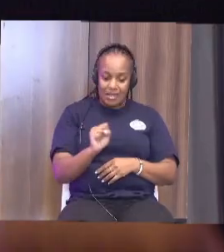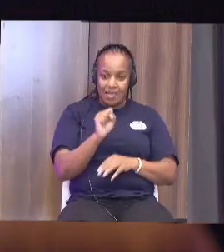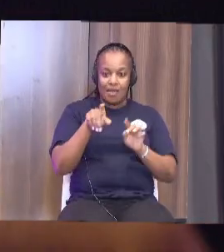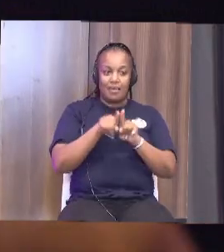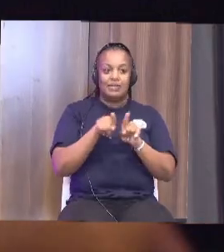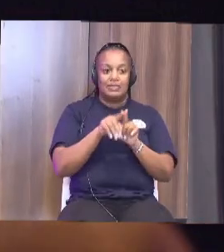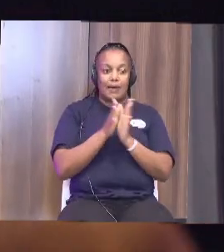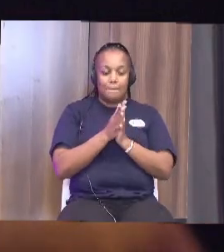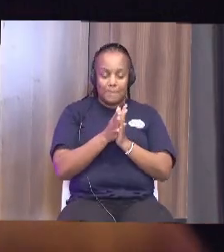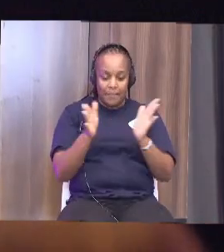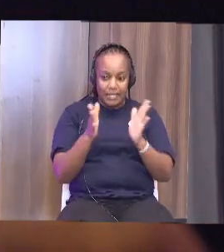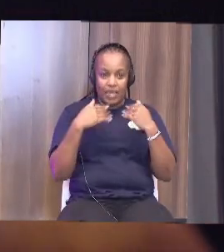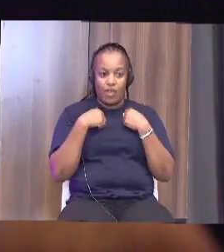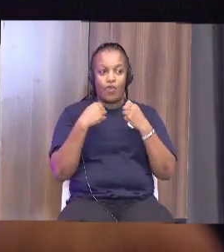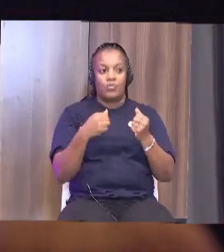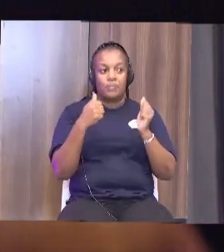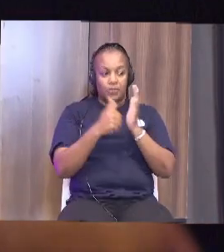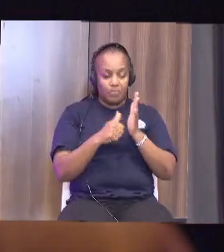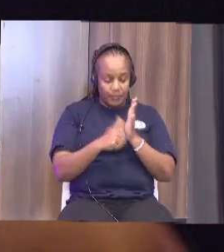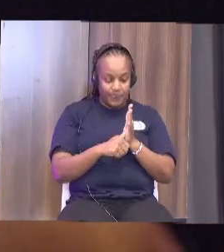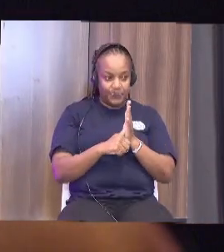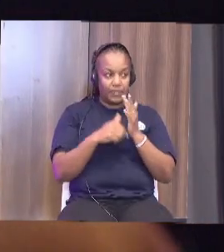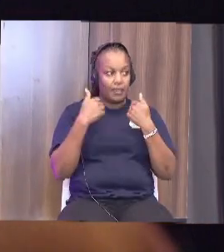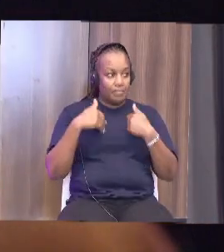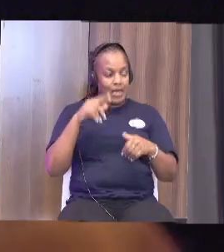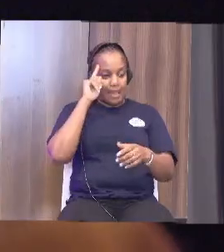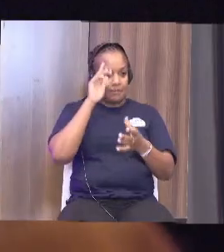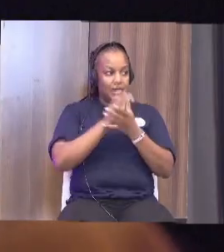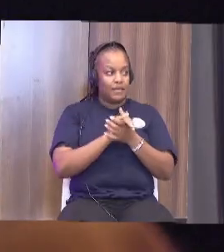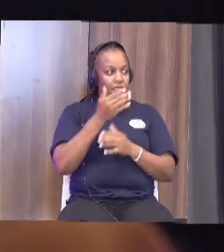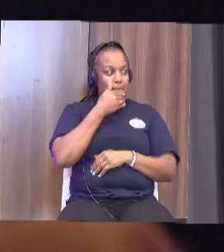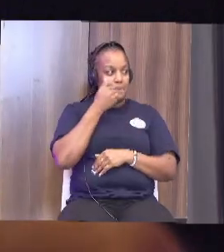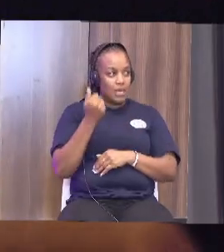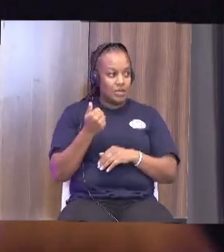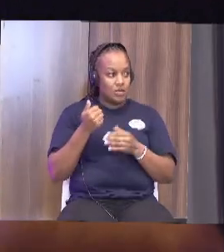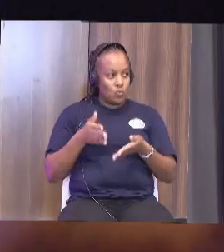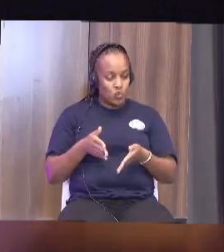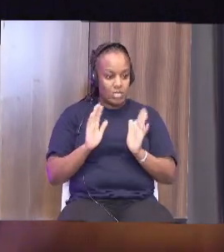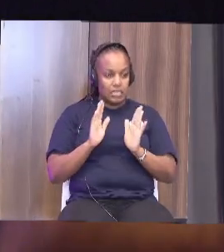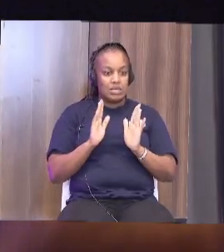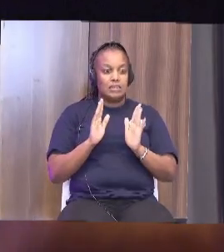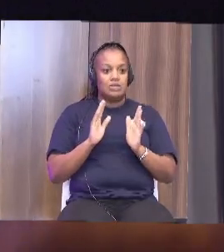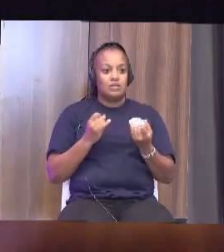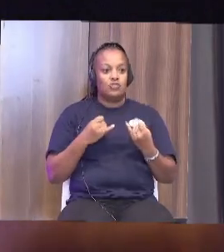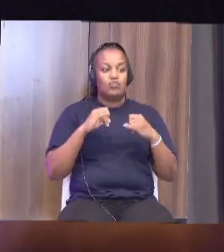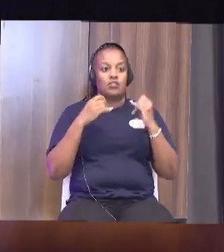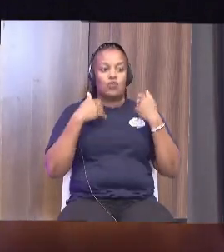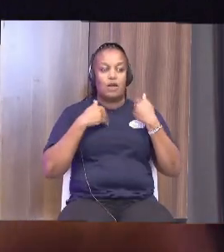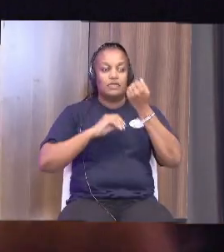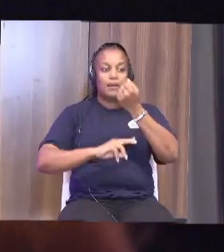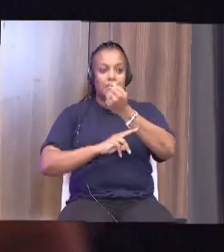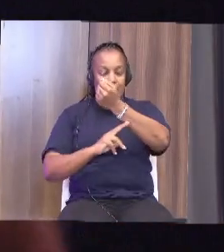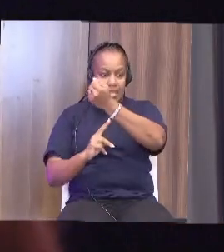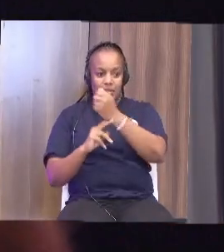public health problem, I believe the best way is to maintain attached to these pillars that I told